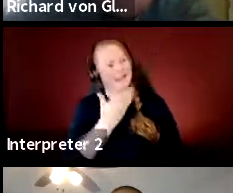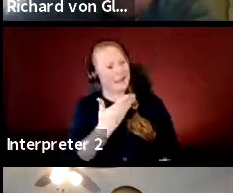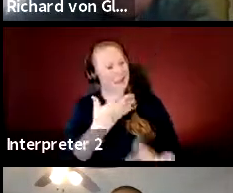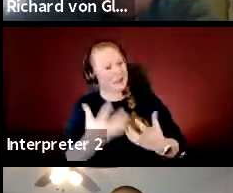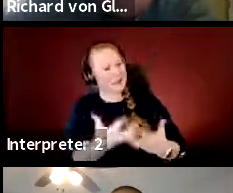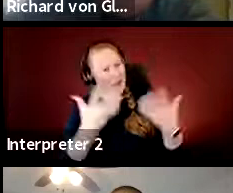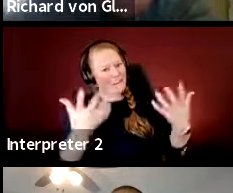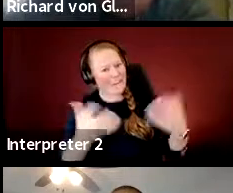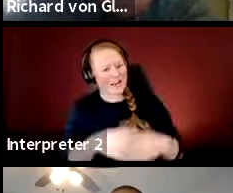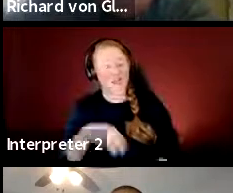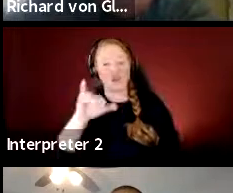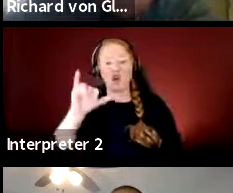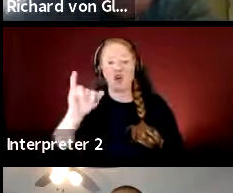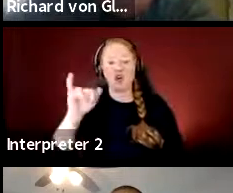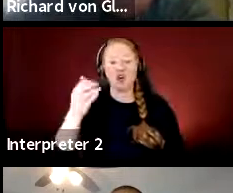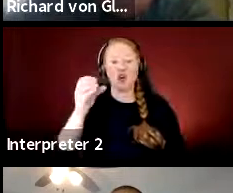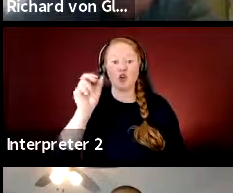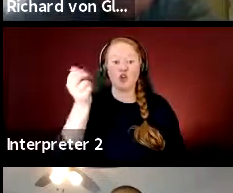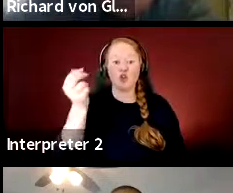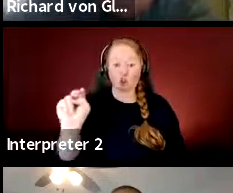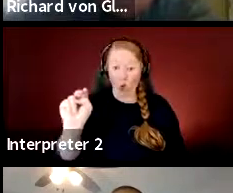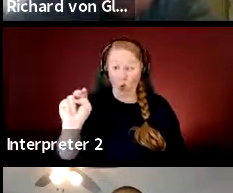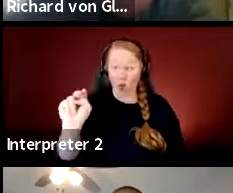Joan Lipkin, you're next.